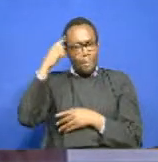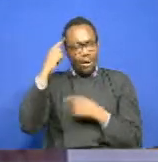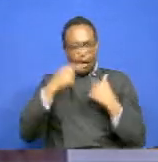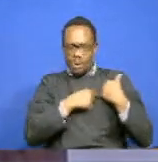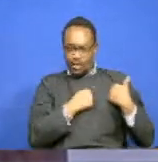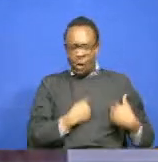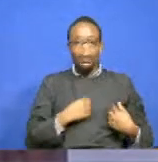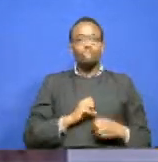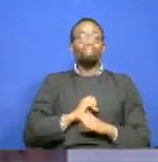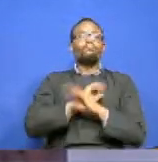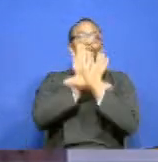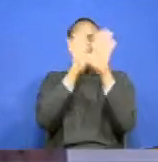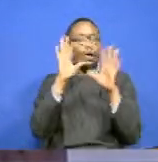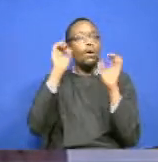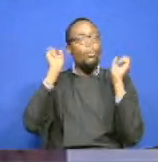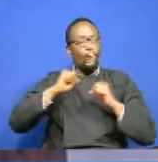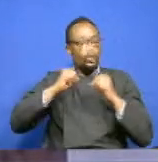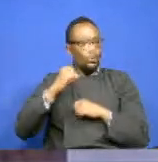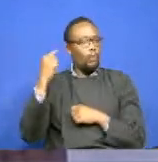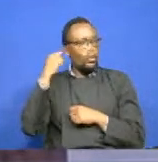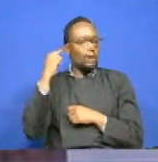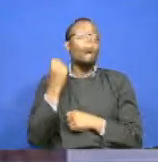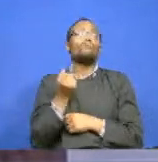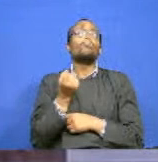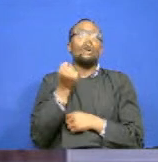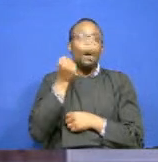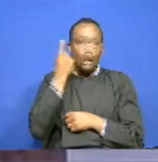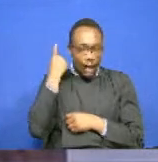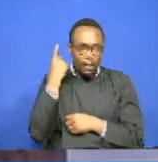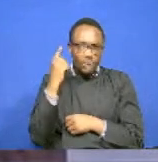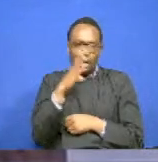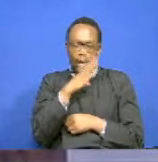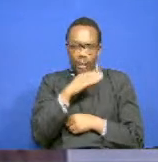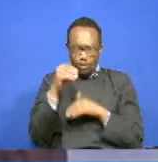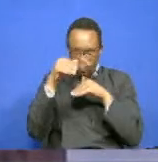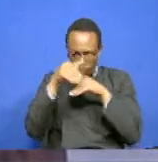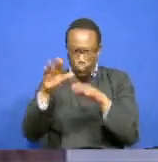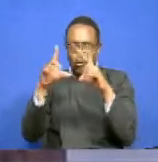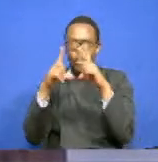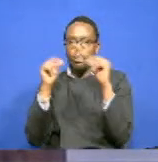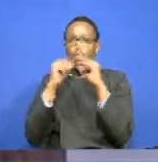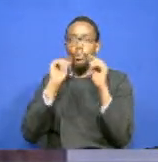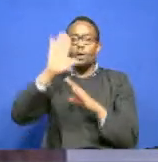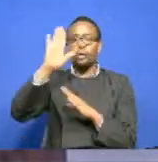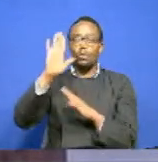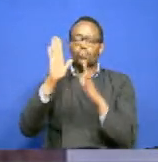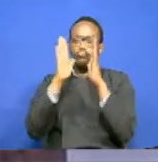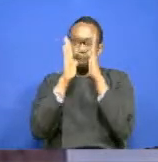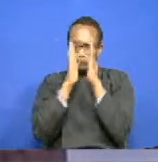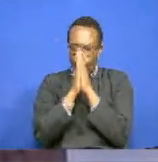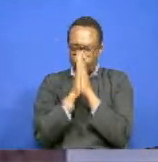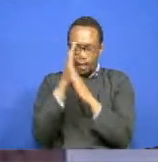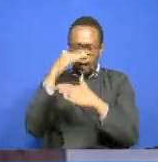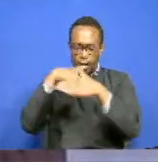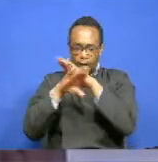hearts, that we may hear, understand you, and take heed of your word. This is our prayer, in Jesus' name,